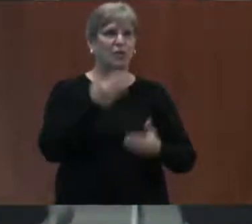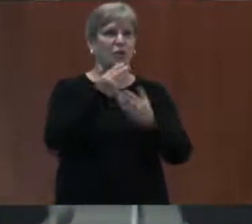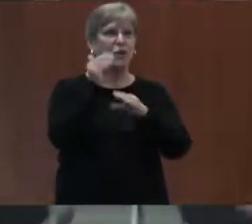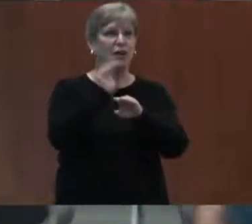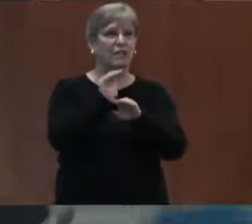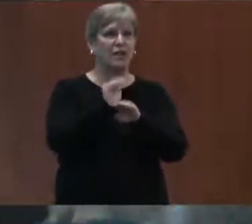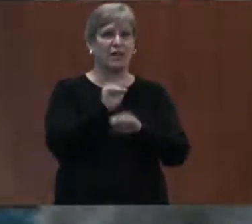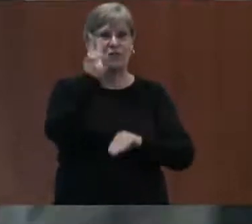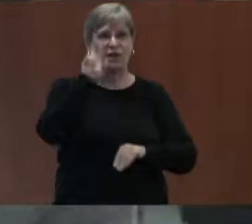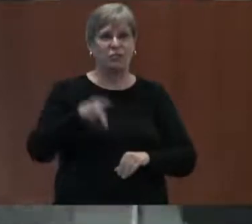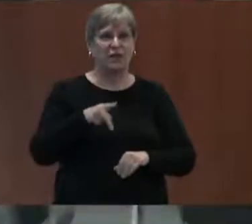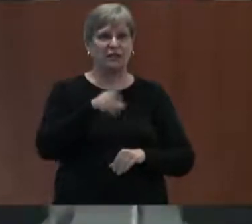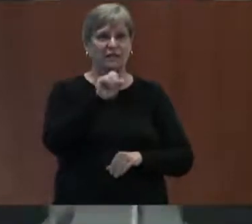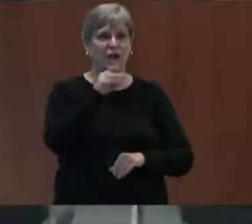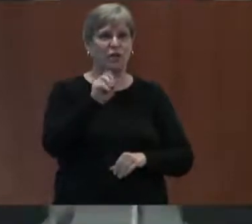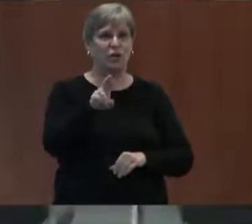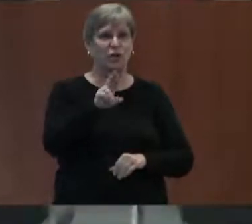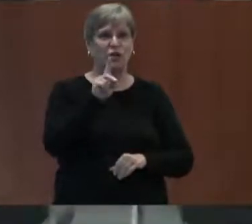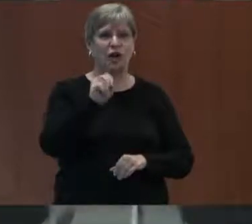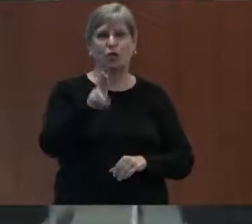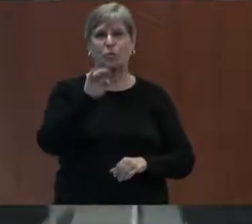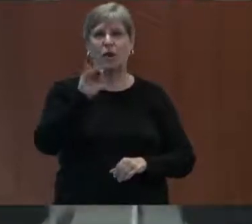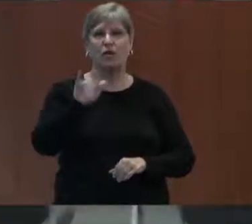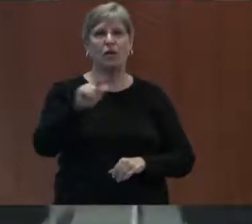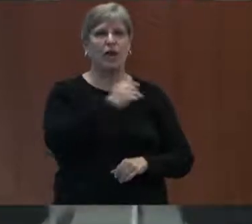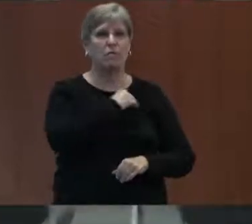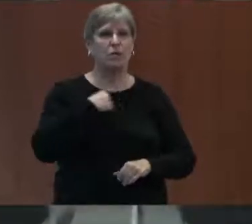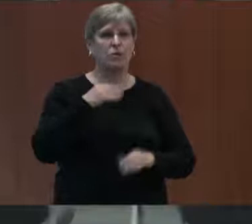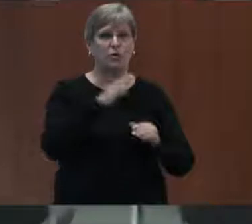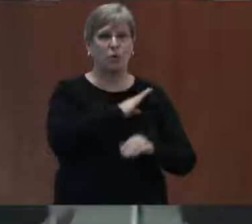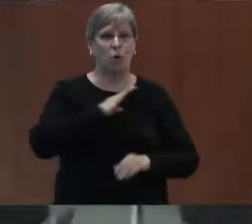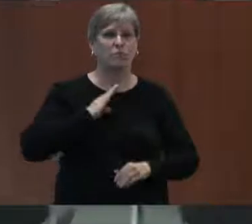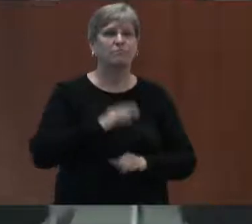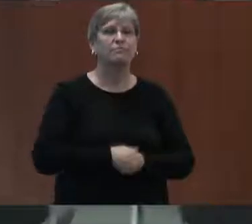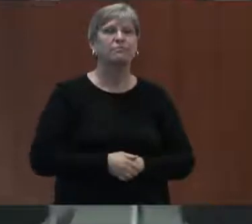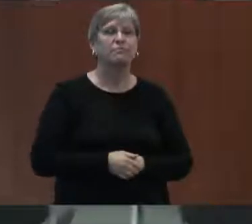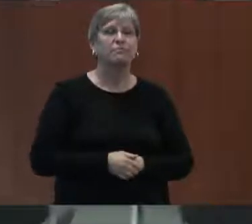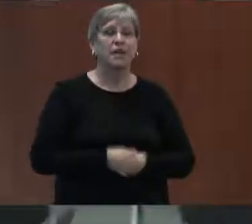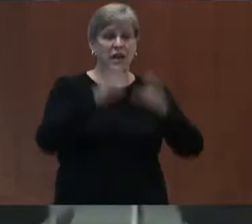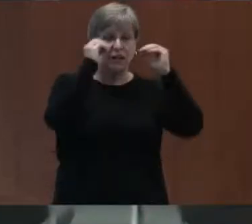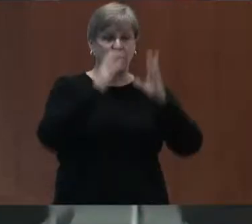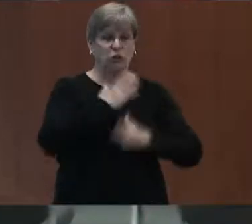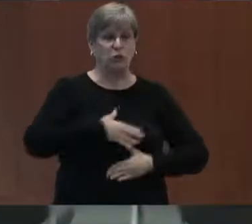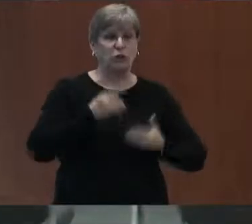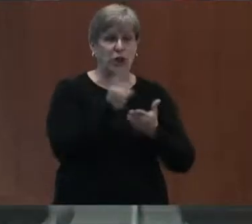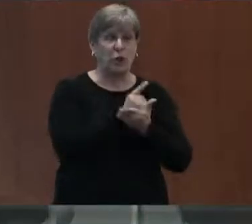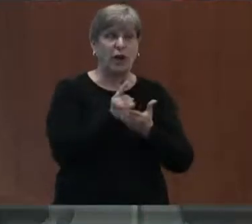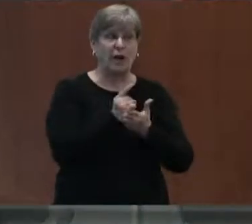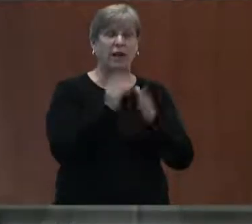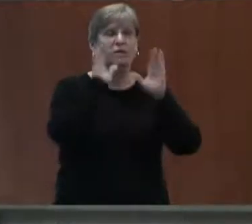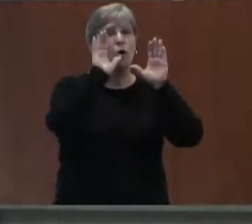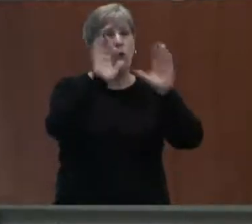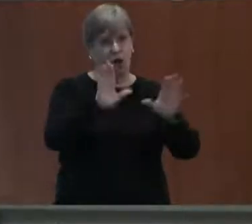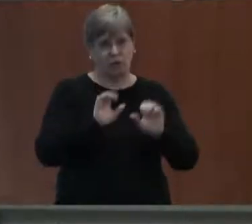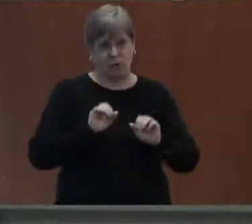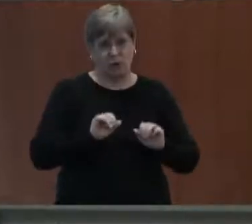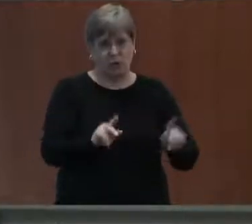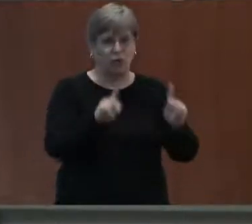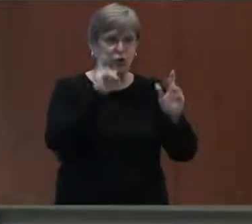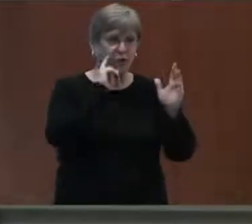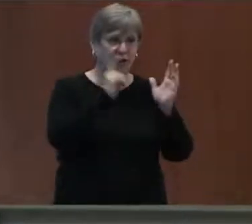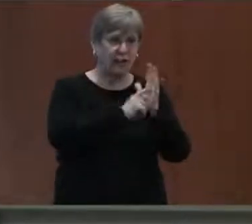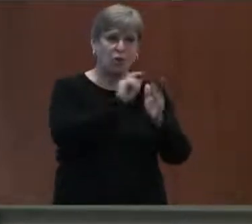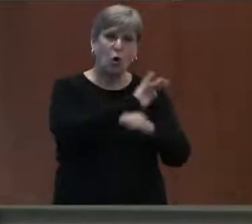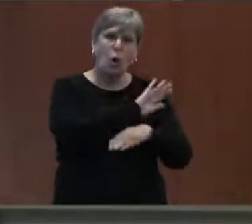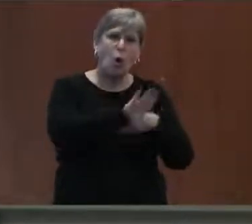evening, Vice President Stauffer, Dr. Michael, and members of the board. Teacher Appreciation Week is a wonderful opportunity to